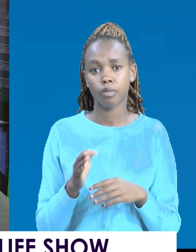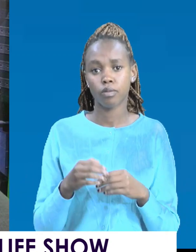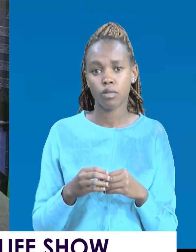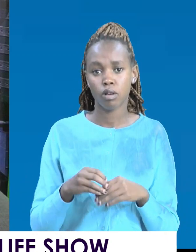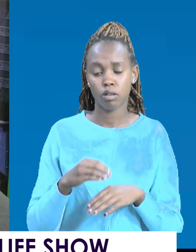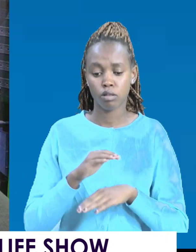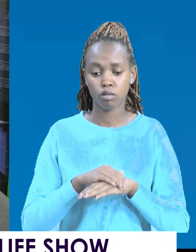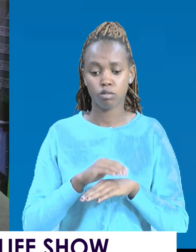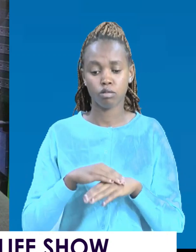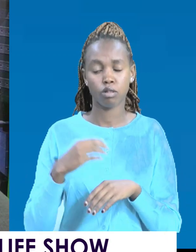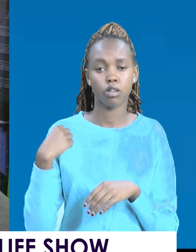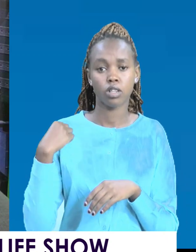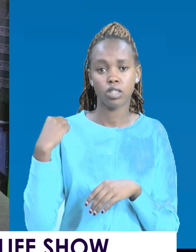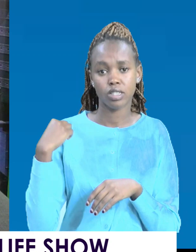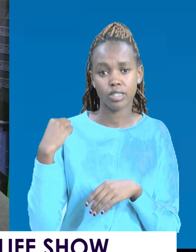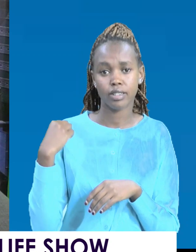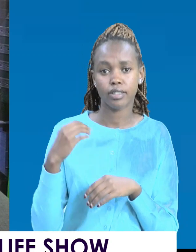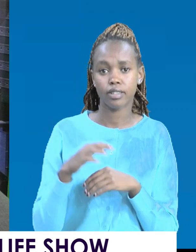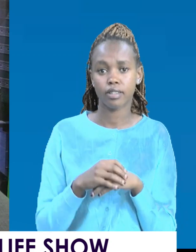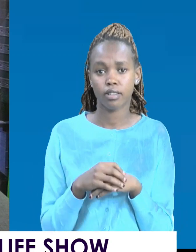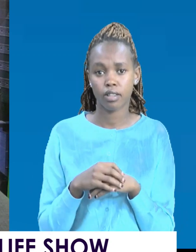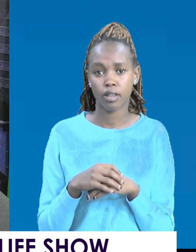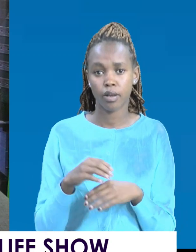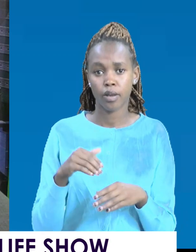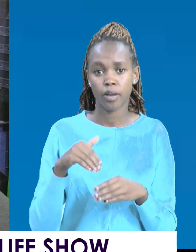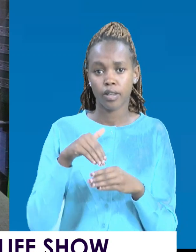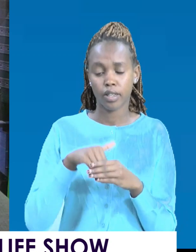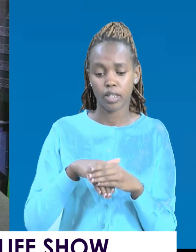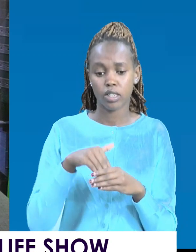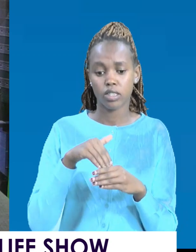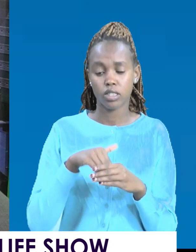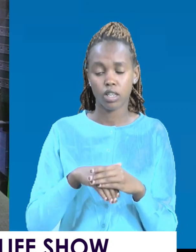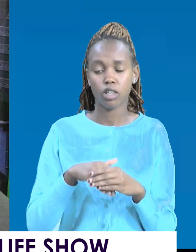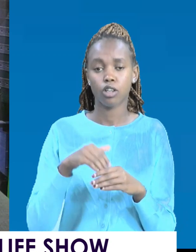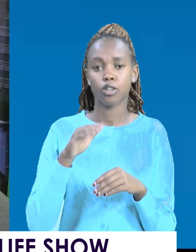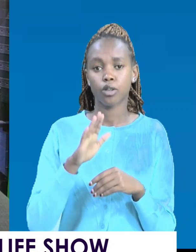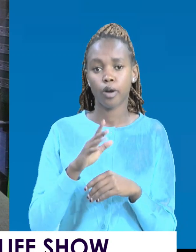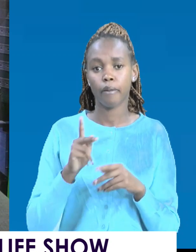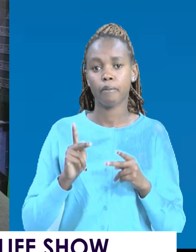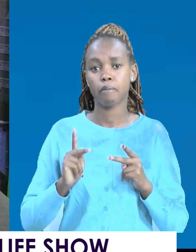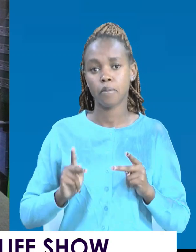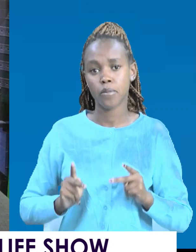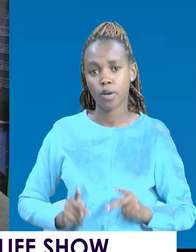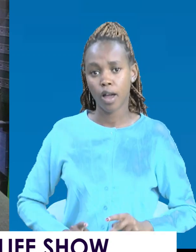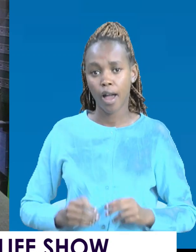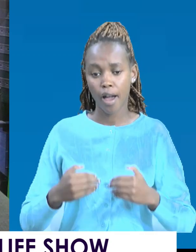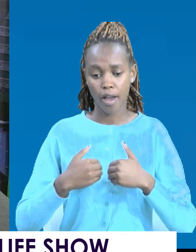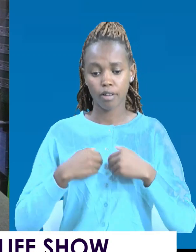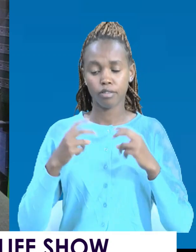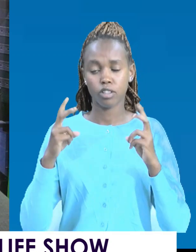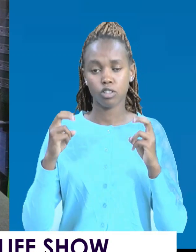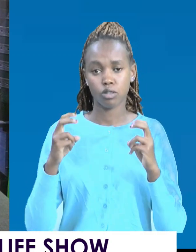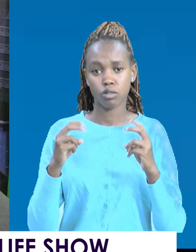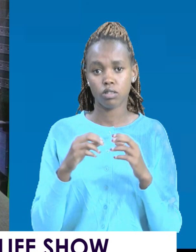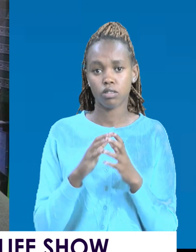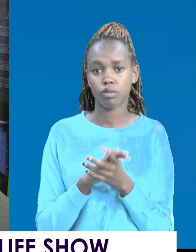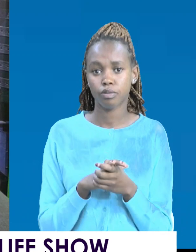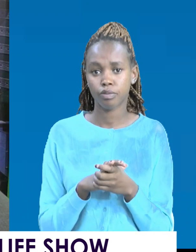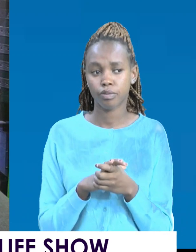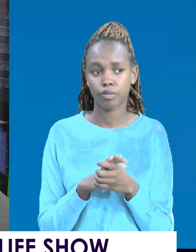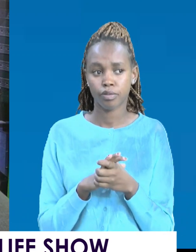dressing, or the good suit you're seeing. Inside that mass of person, there are issues. And you